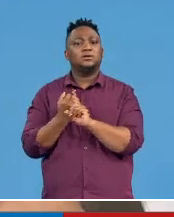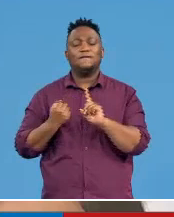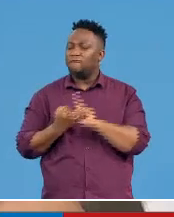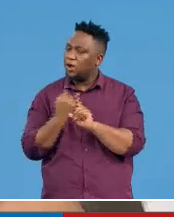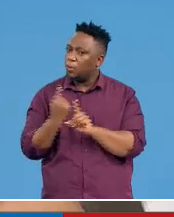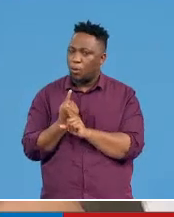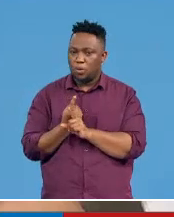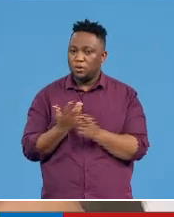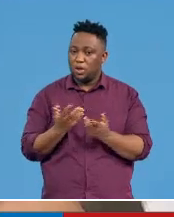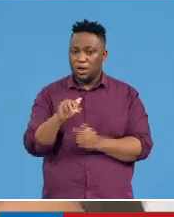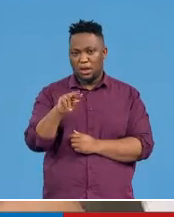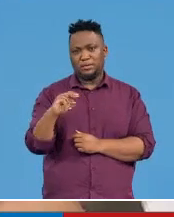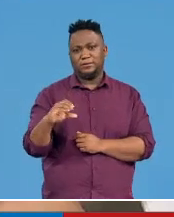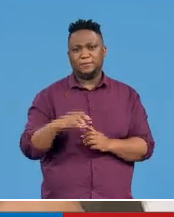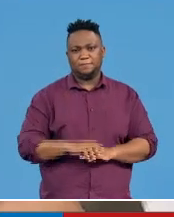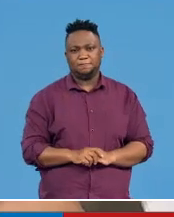Congress itself.